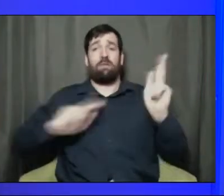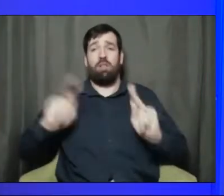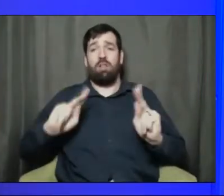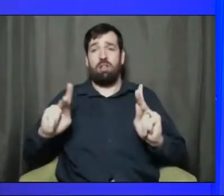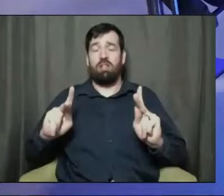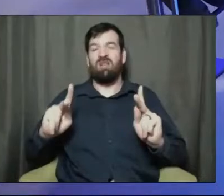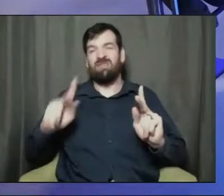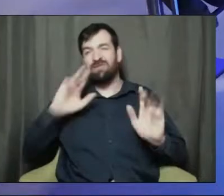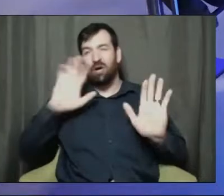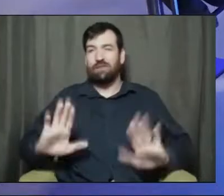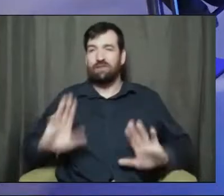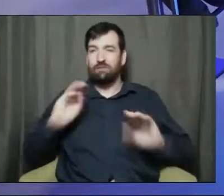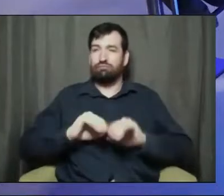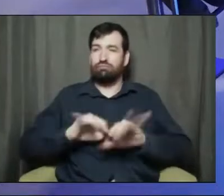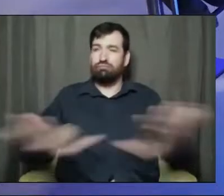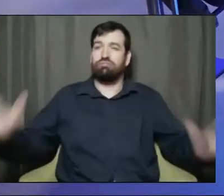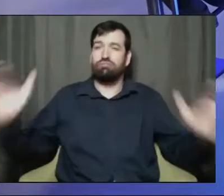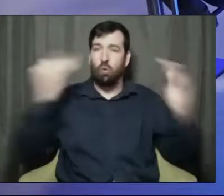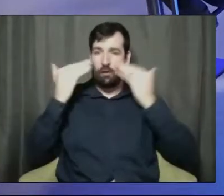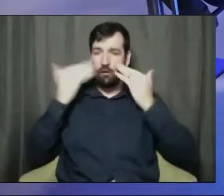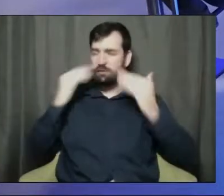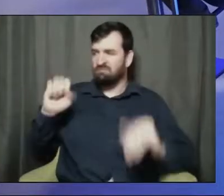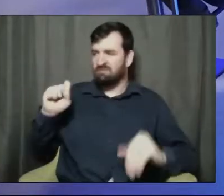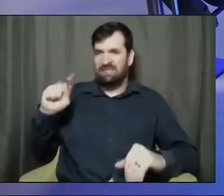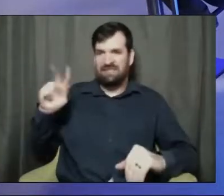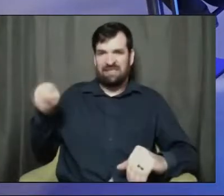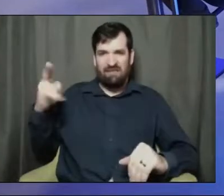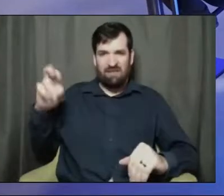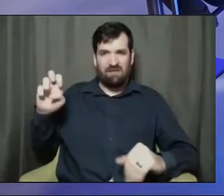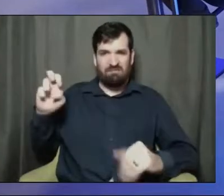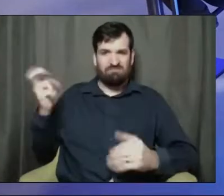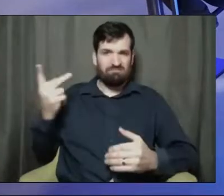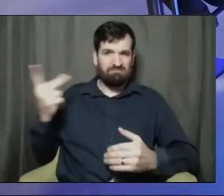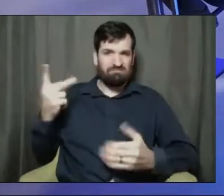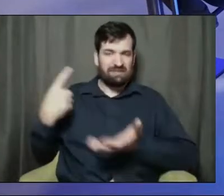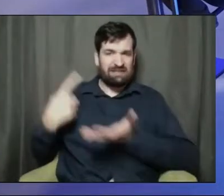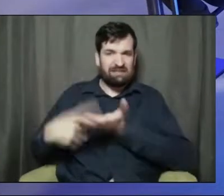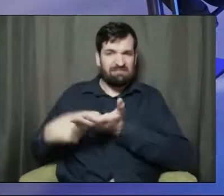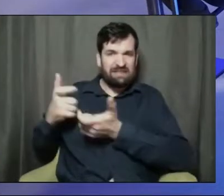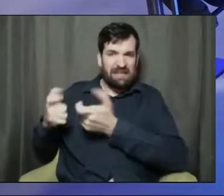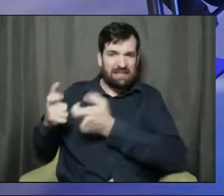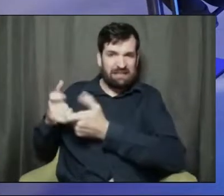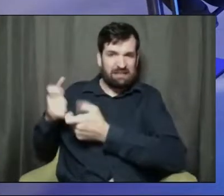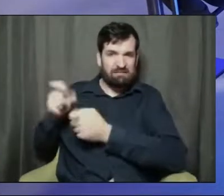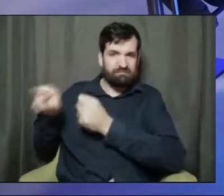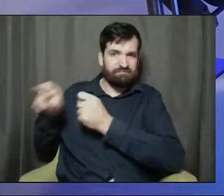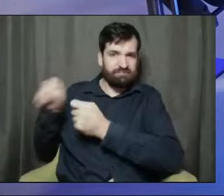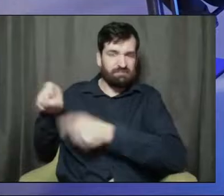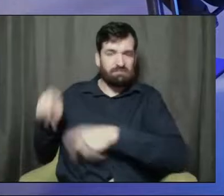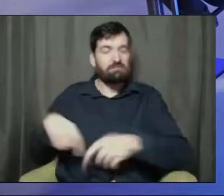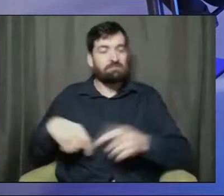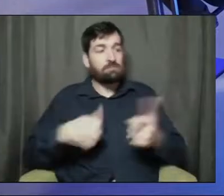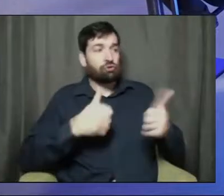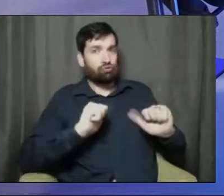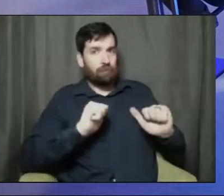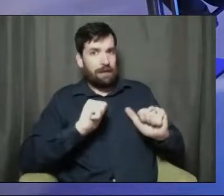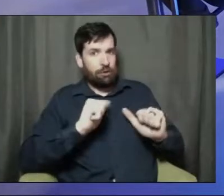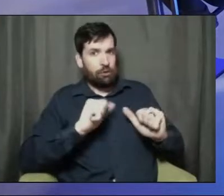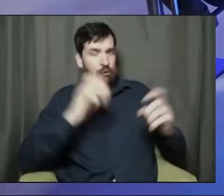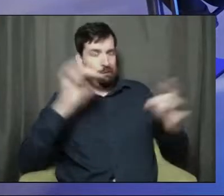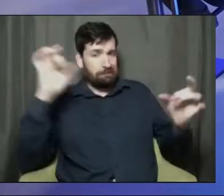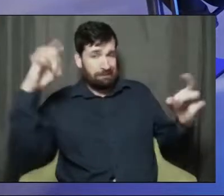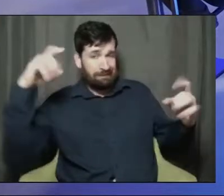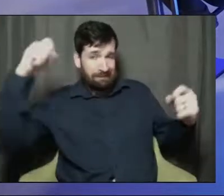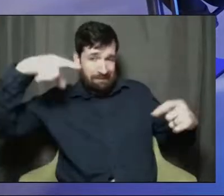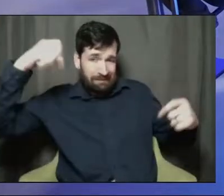this way. Okay, so Stephanie and I have been texting throughout the week as she's climbing up. She actually just texted me just now, and she said she was trying to get service. She's like, I've been trying all day to try